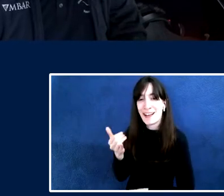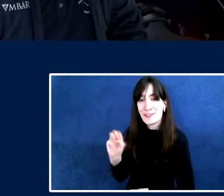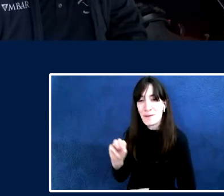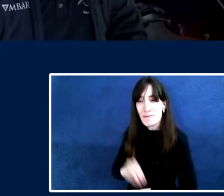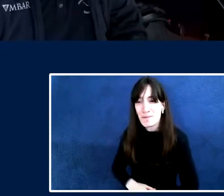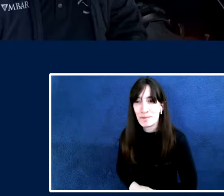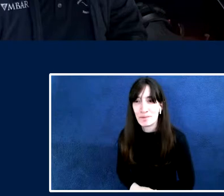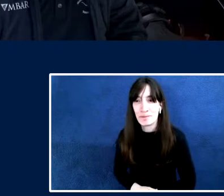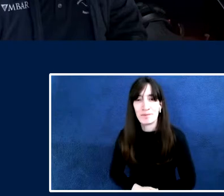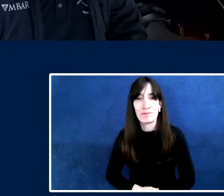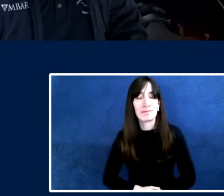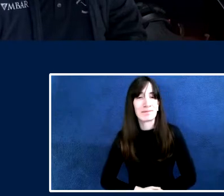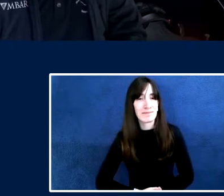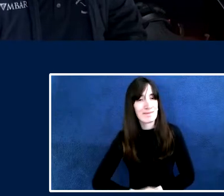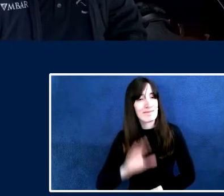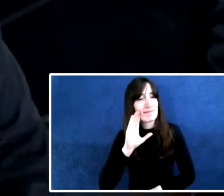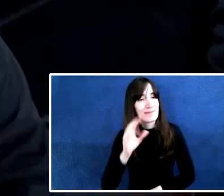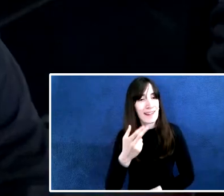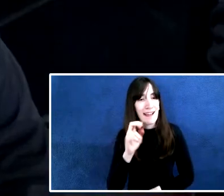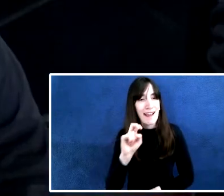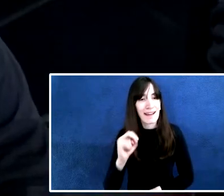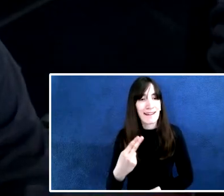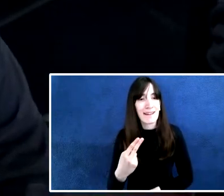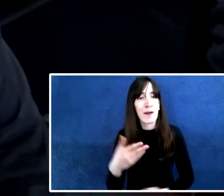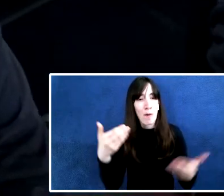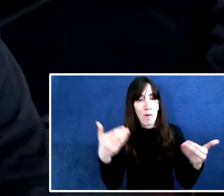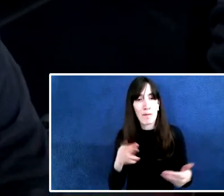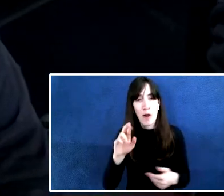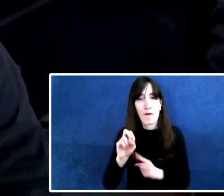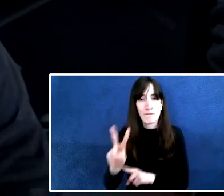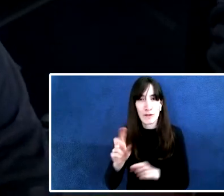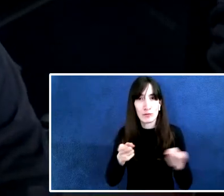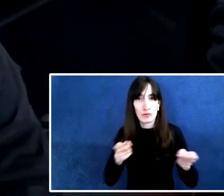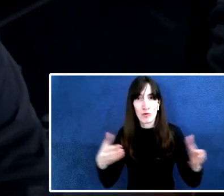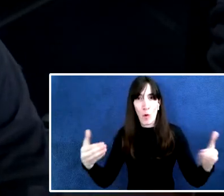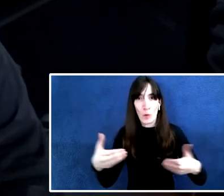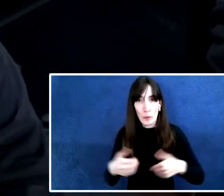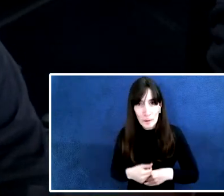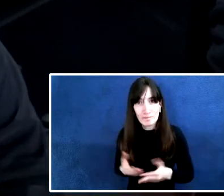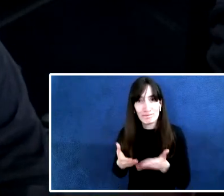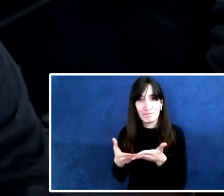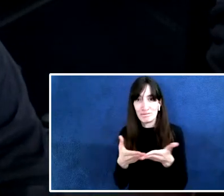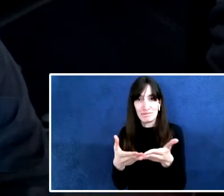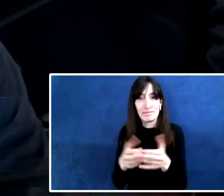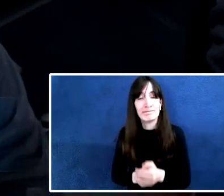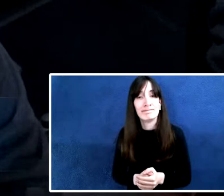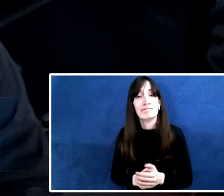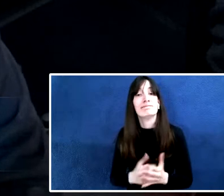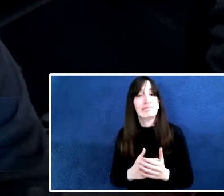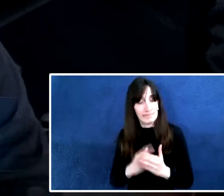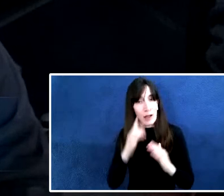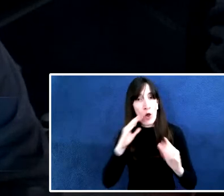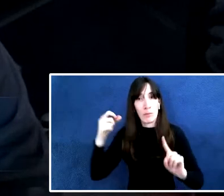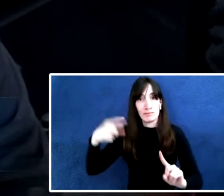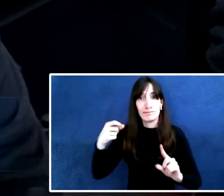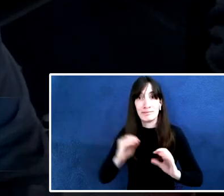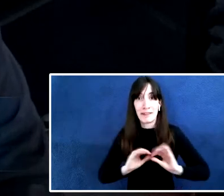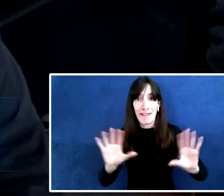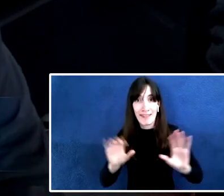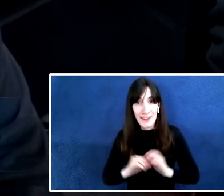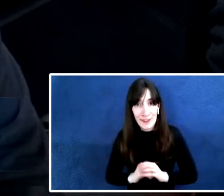Hi, Hannah. Welcome to the ROV control room on the Western Flyer. I hope you have a clear signal over the satellite, and we, the